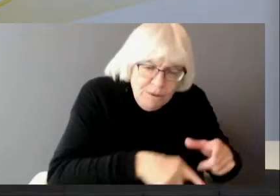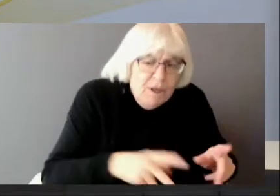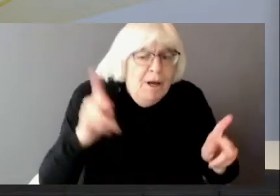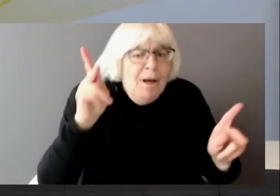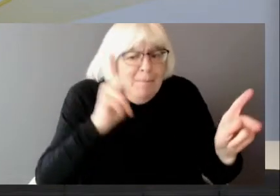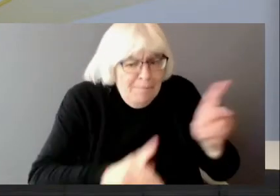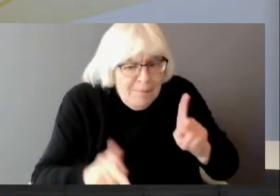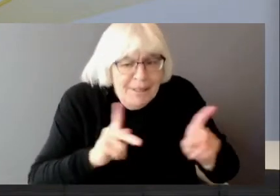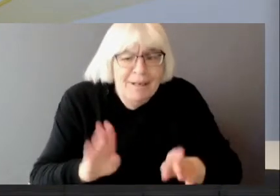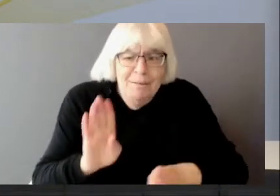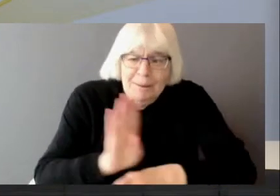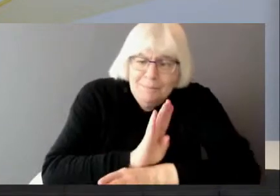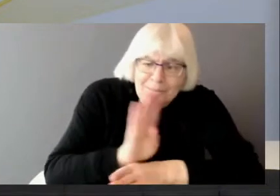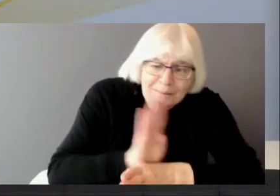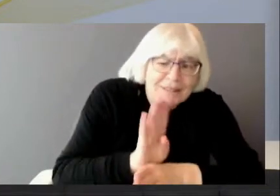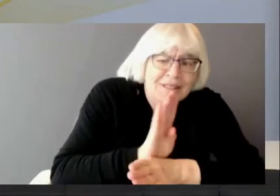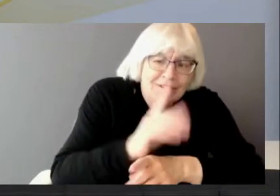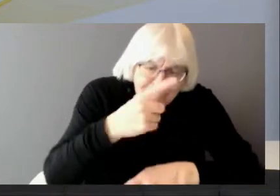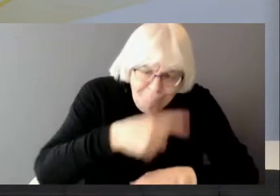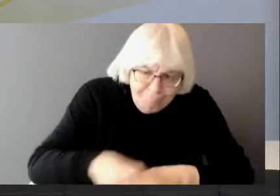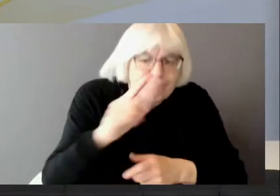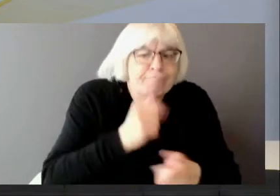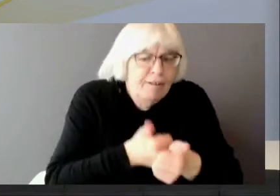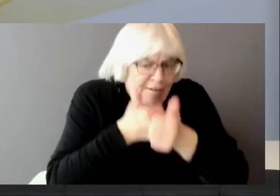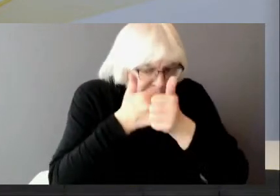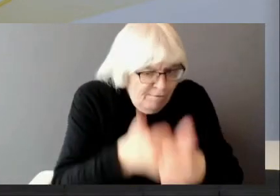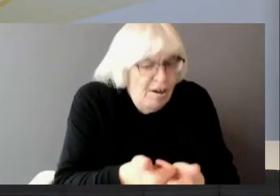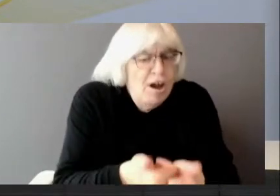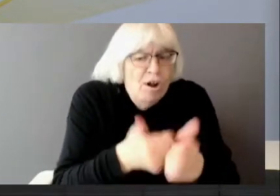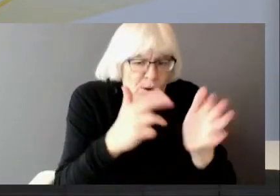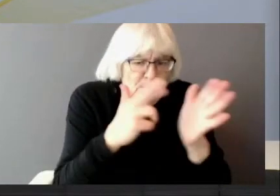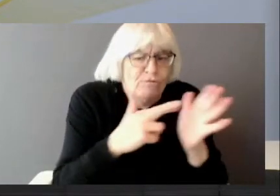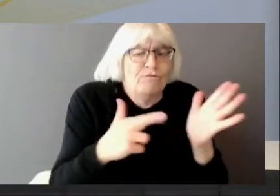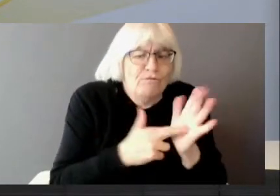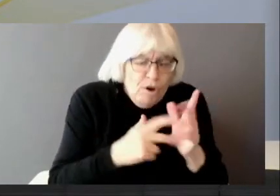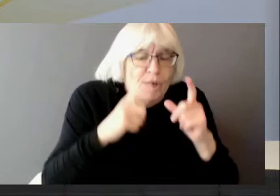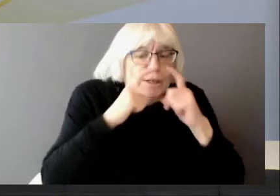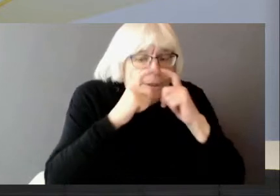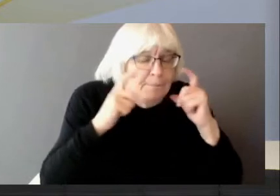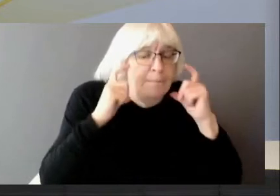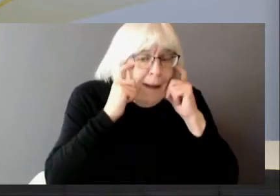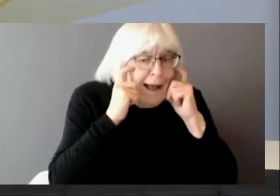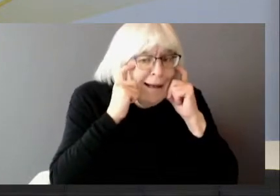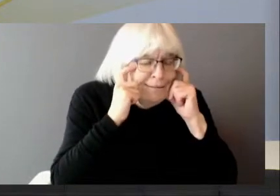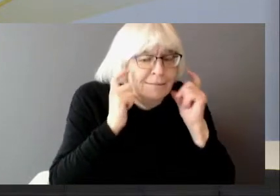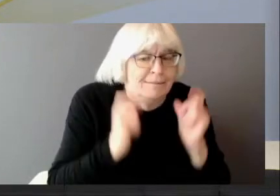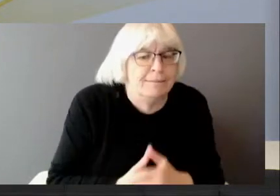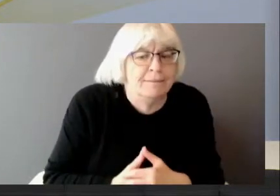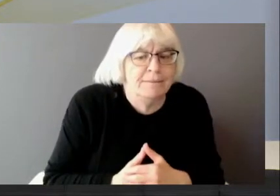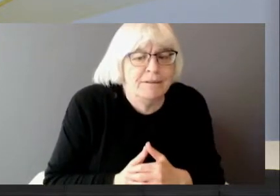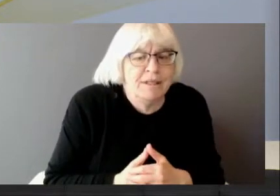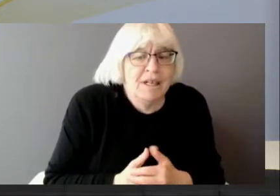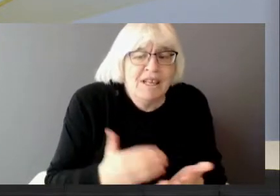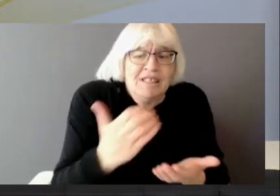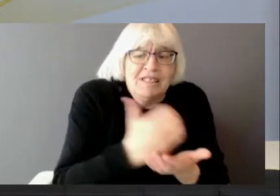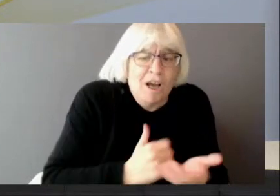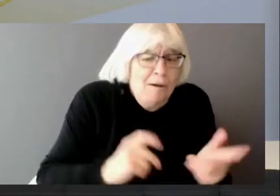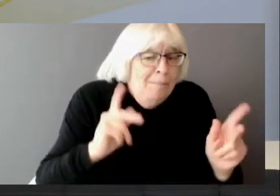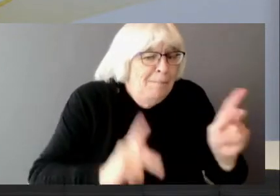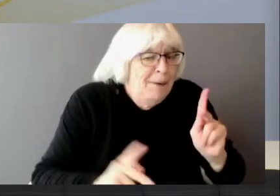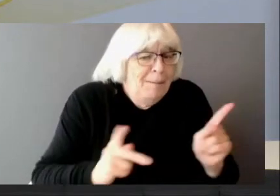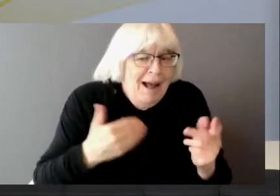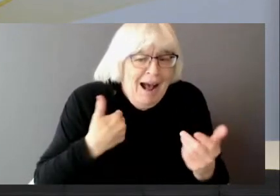mandatory masks. Some people are not able to wear a mask for medical reasons. These reasons may not always be